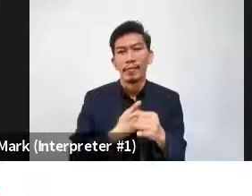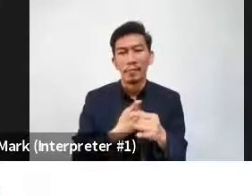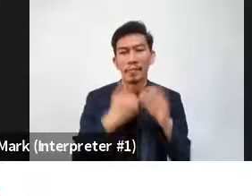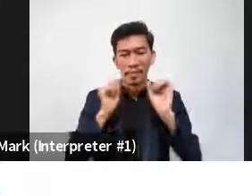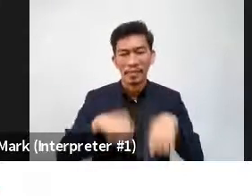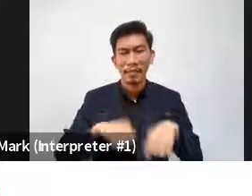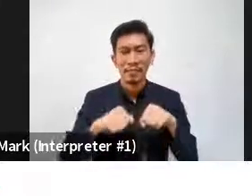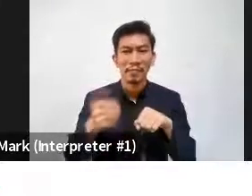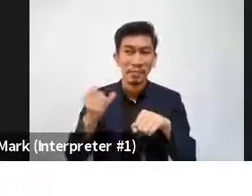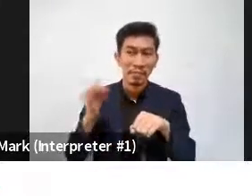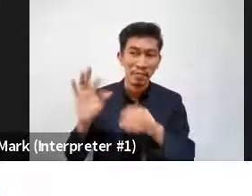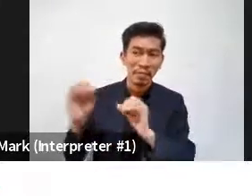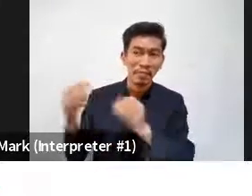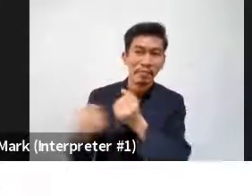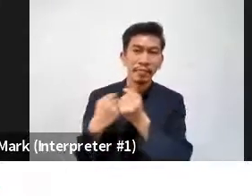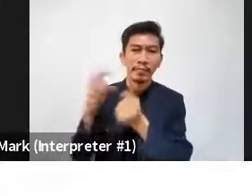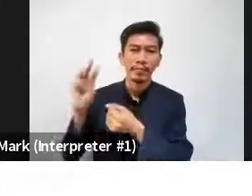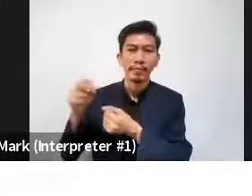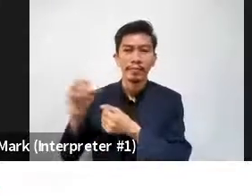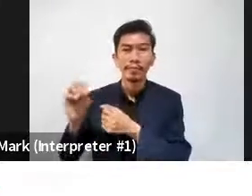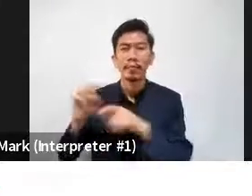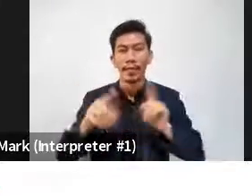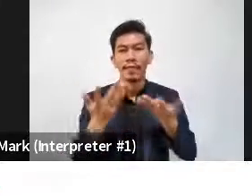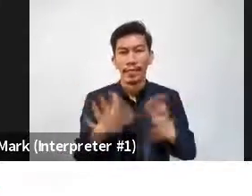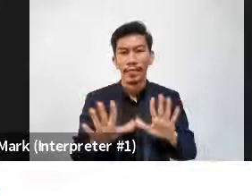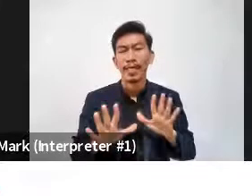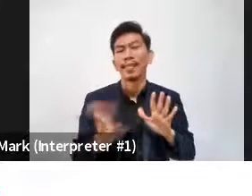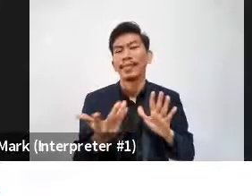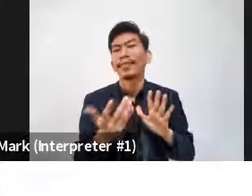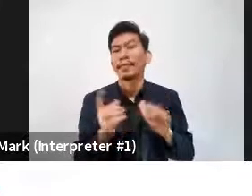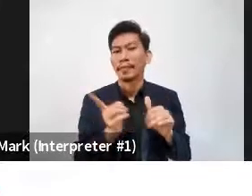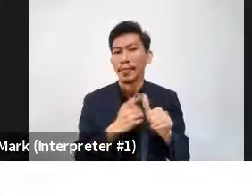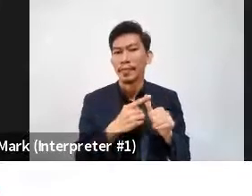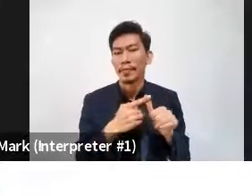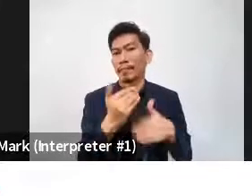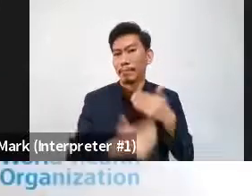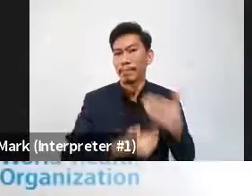we already have the draft and the working document.